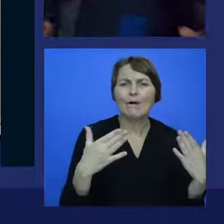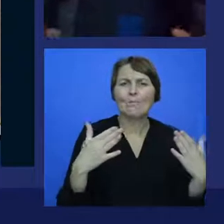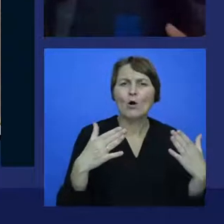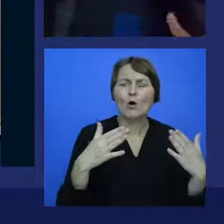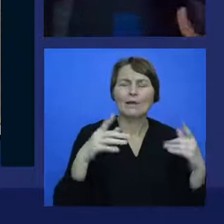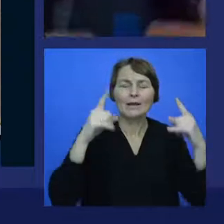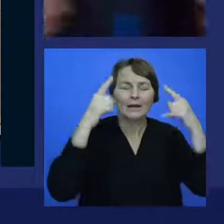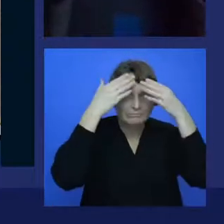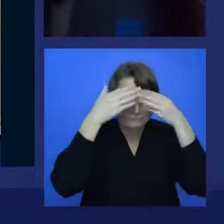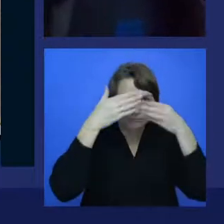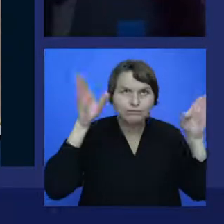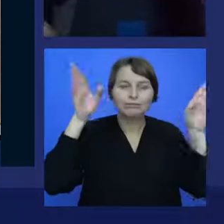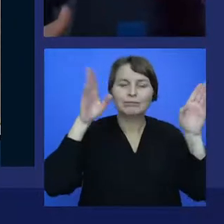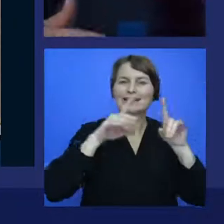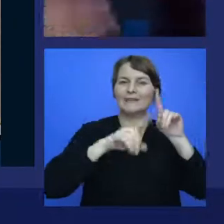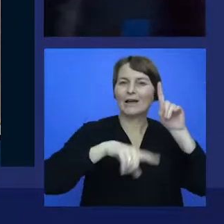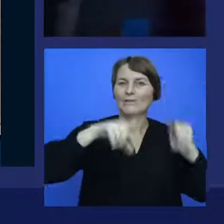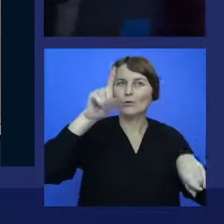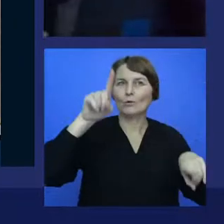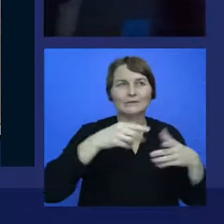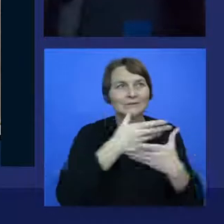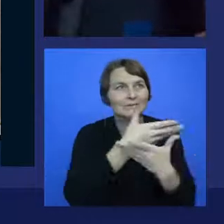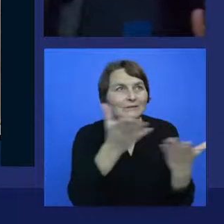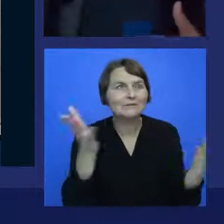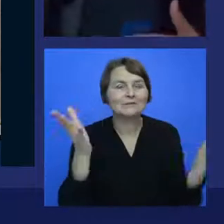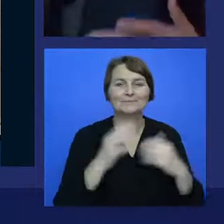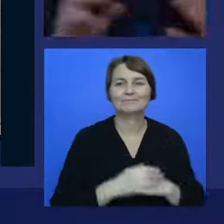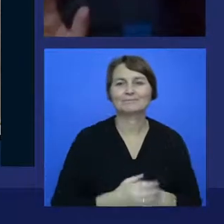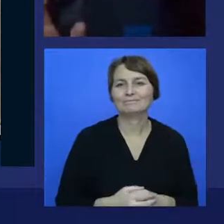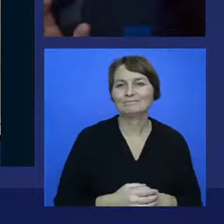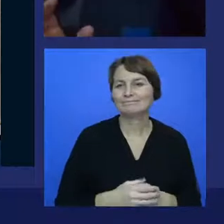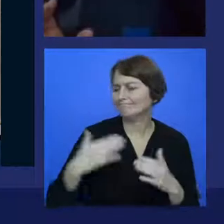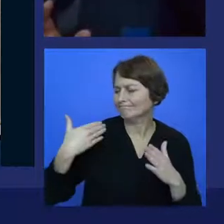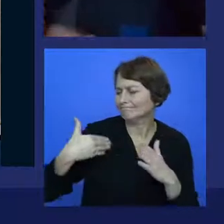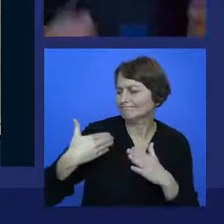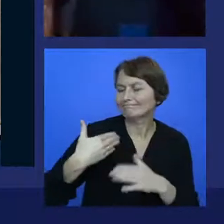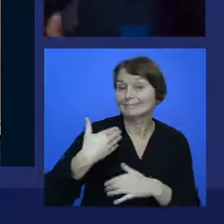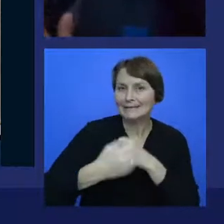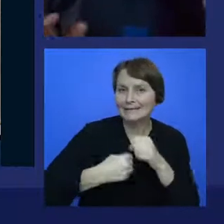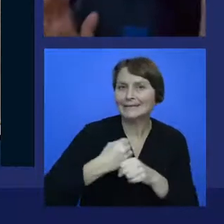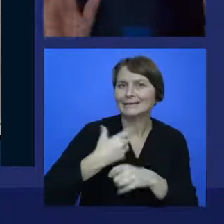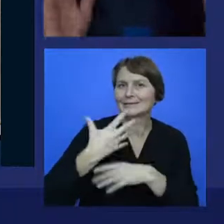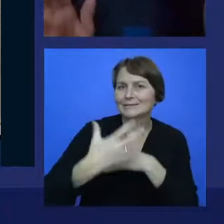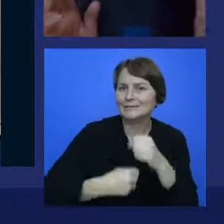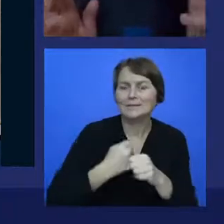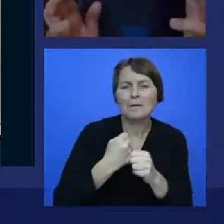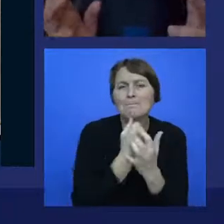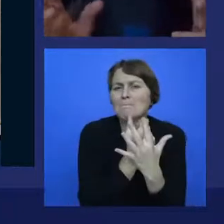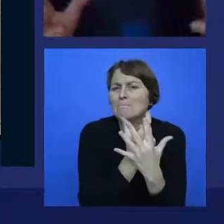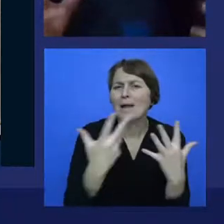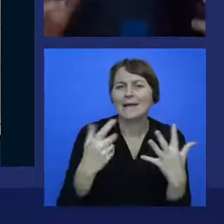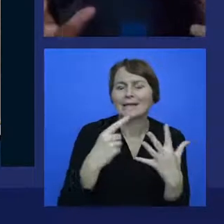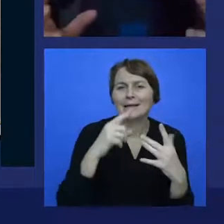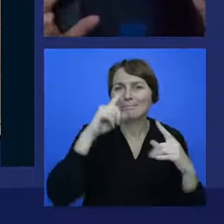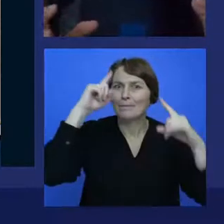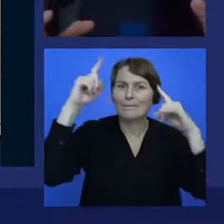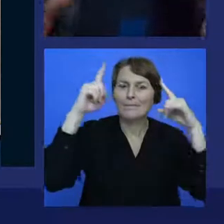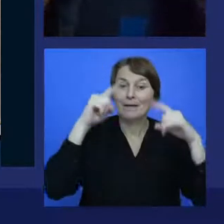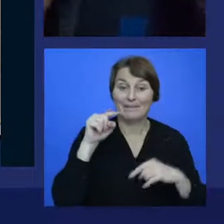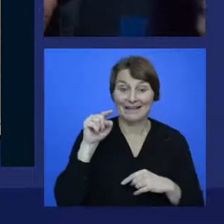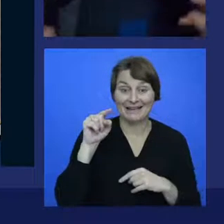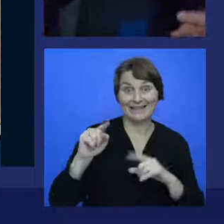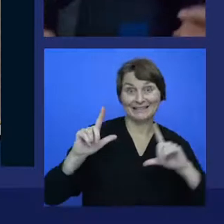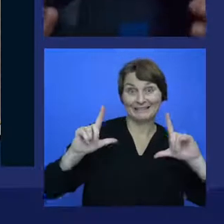all the things. So last year, and I guess over the last few years, I've gotten lots of accolades. My favorite, the reason I love this slide, is because I